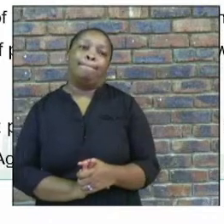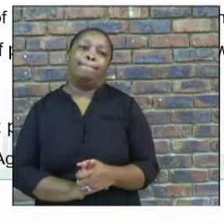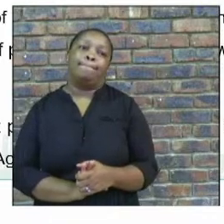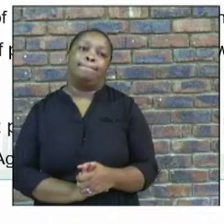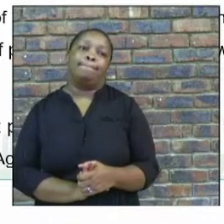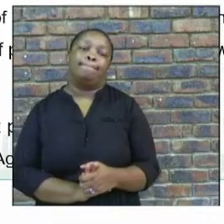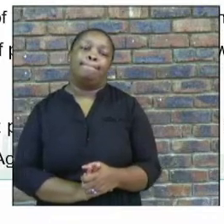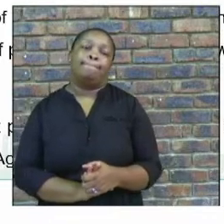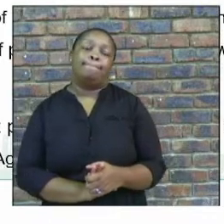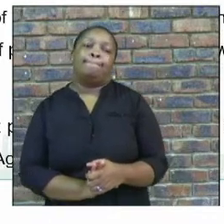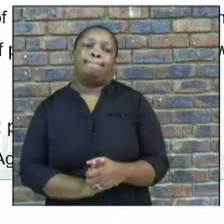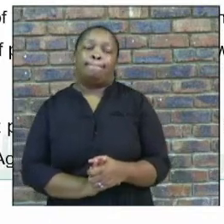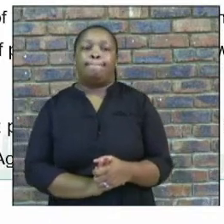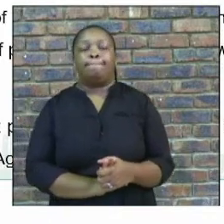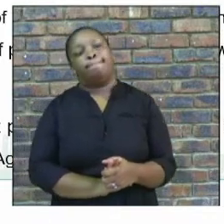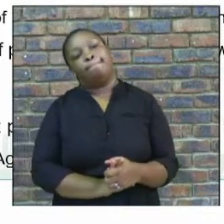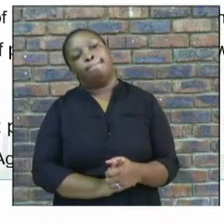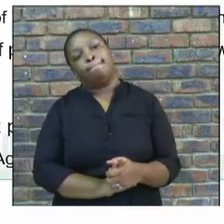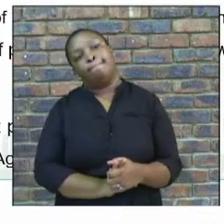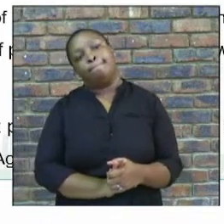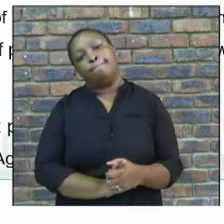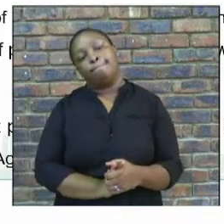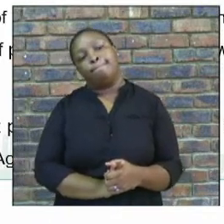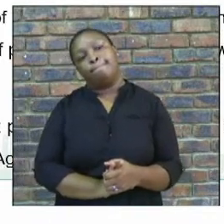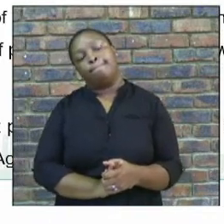Sorry for that. Then clause